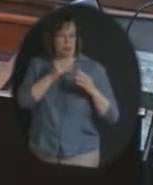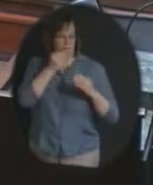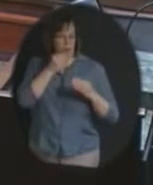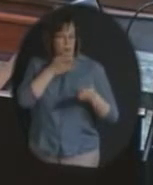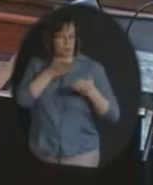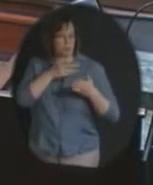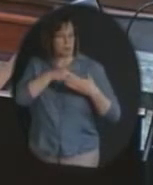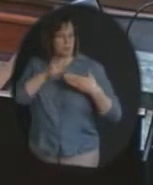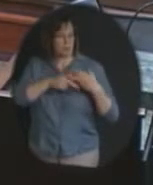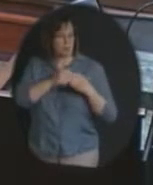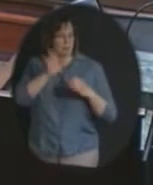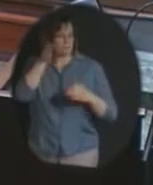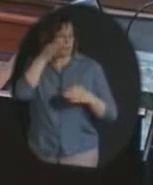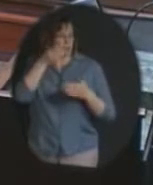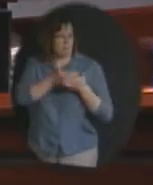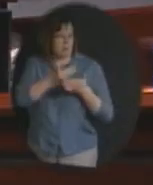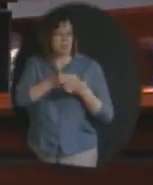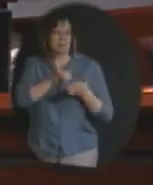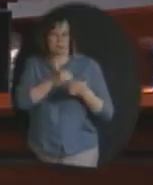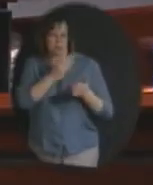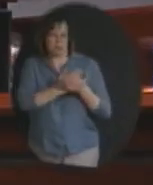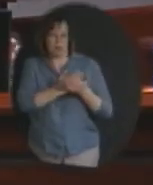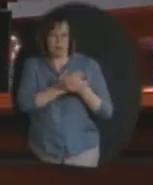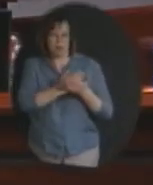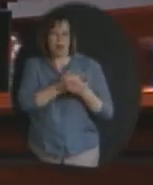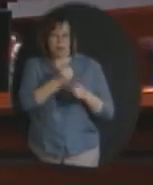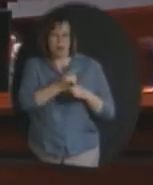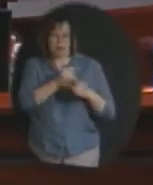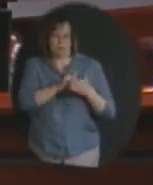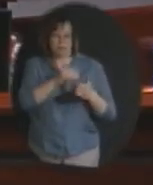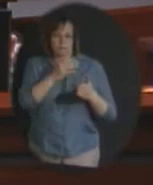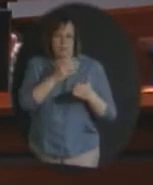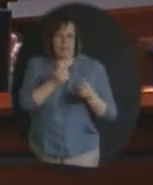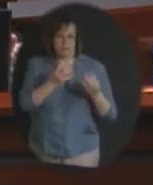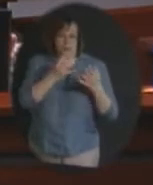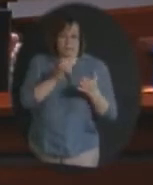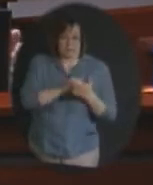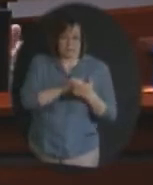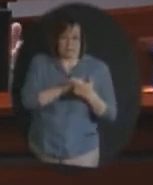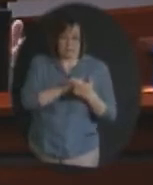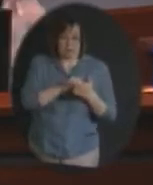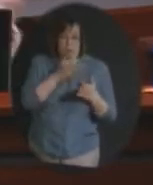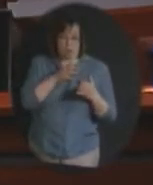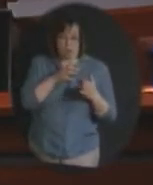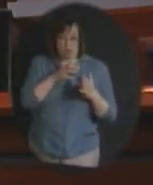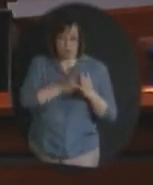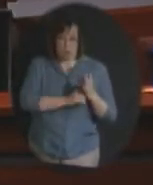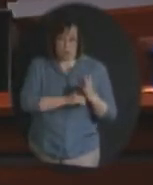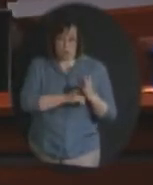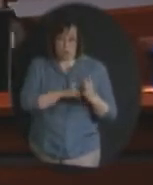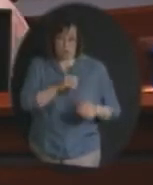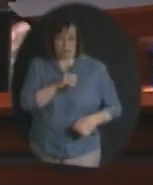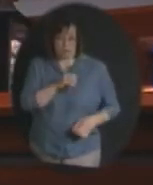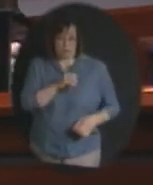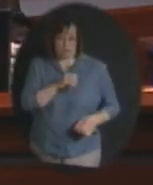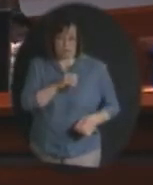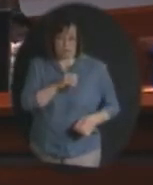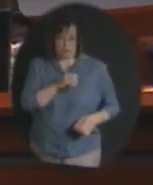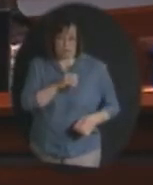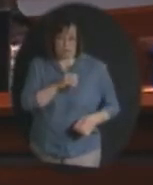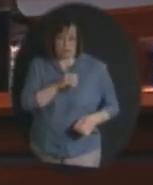regards to federal dollars. Is that correct? That's correct. This is part of federal And guidelines. how much is that? That we would lose? Yes.